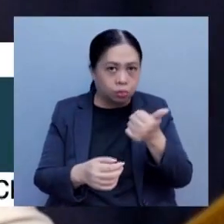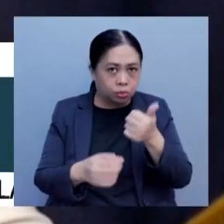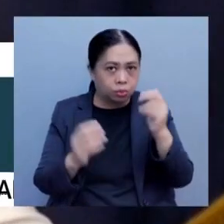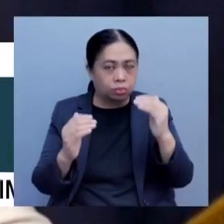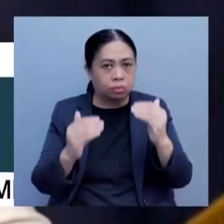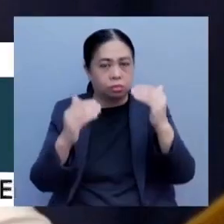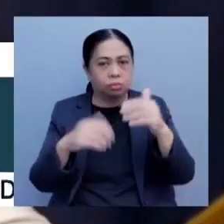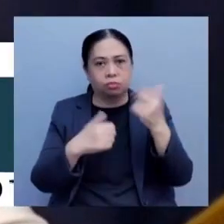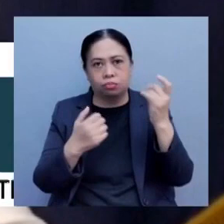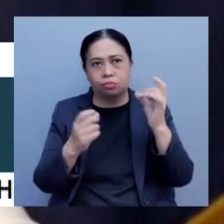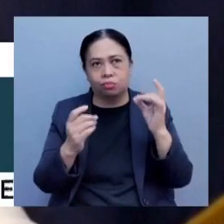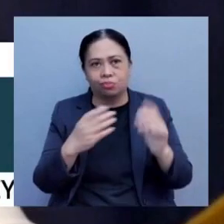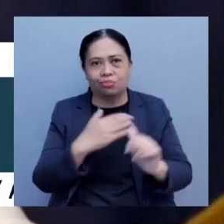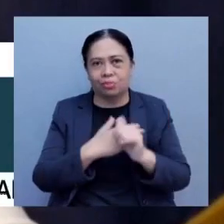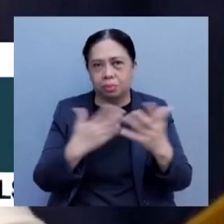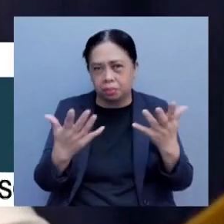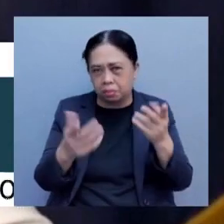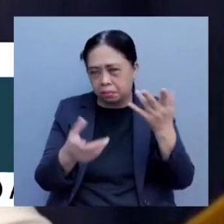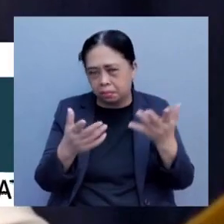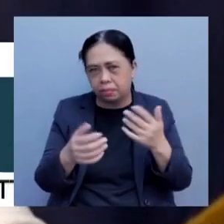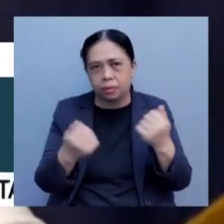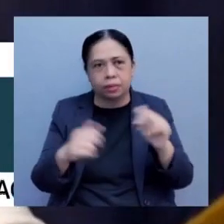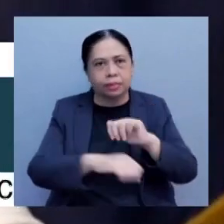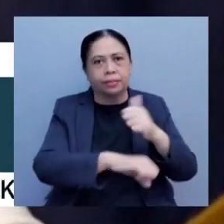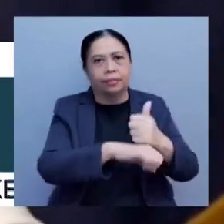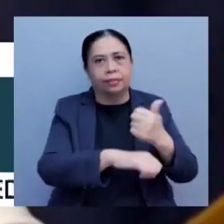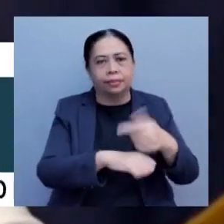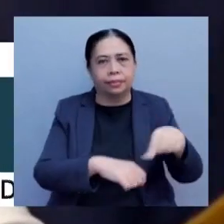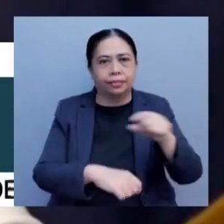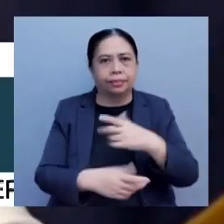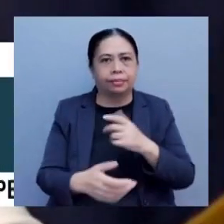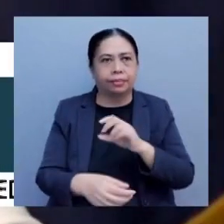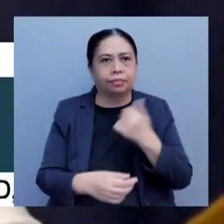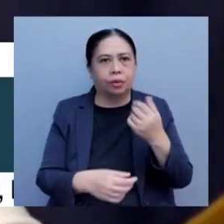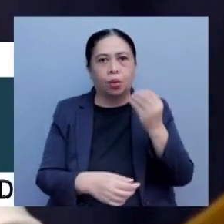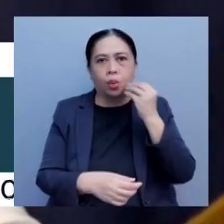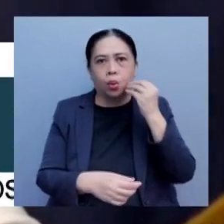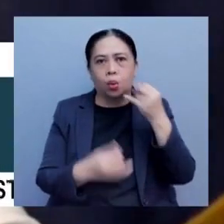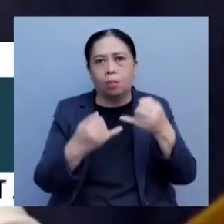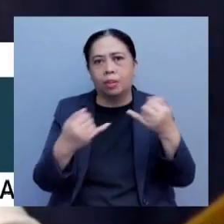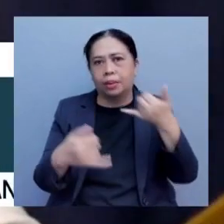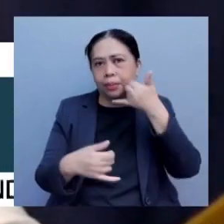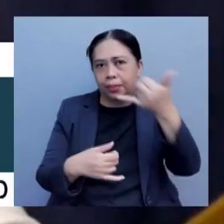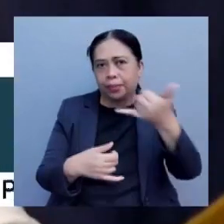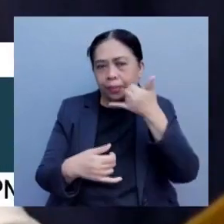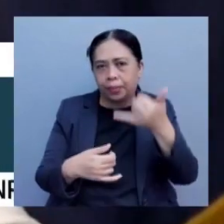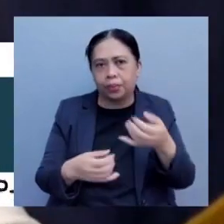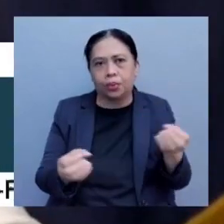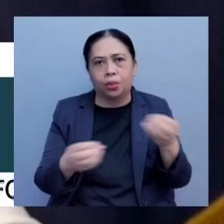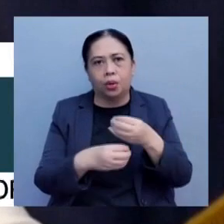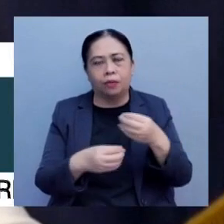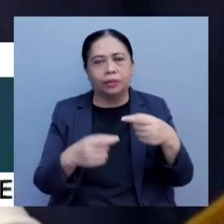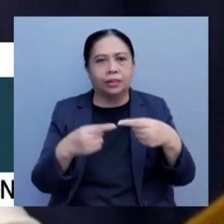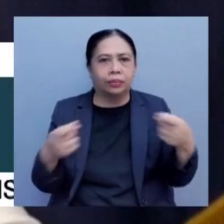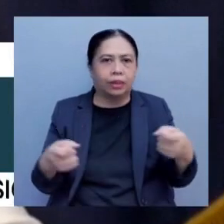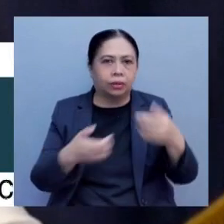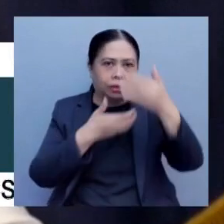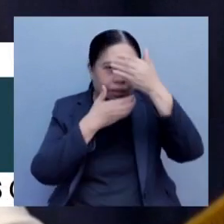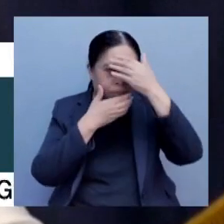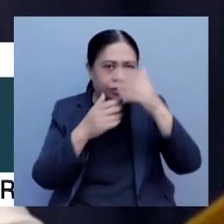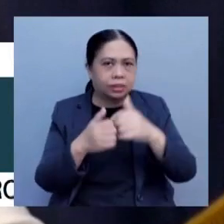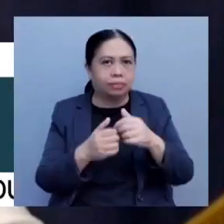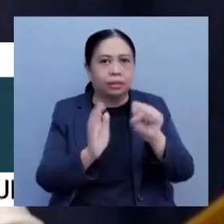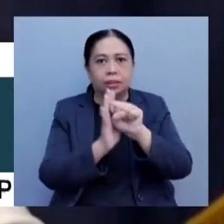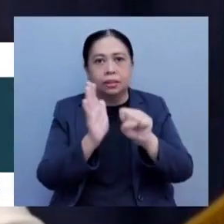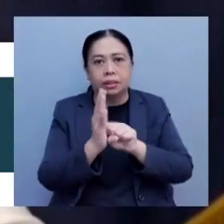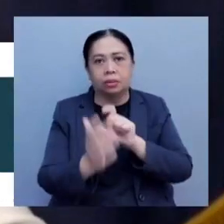threat. We fully activated our Division of Homeland Security and Emergency Services, Office of Counterterrorism. State